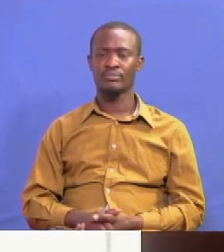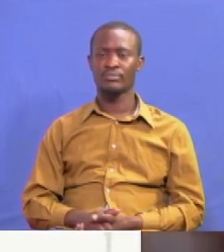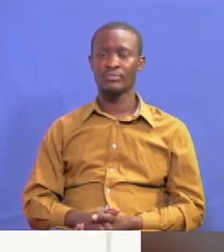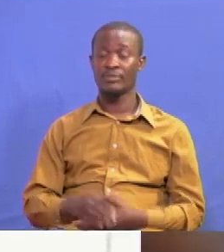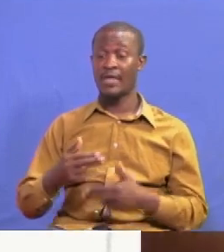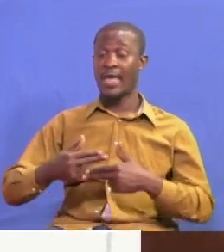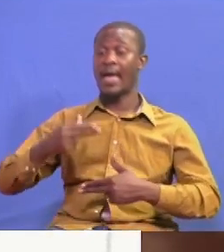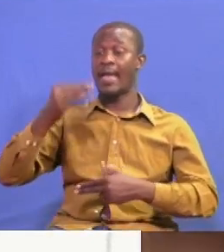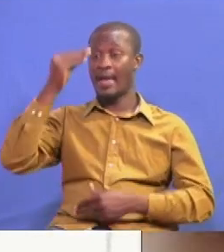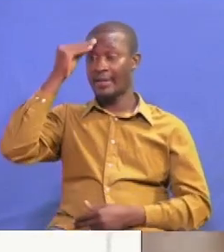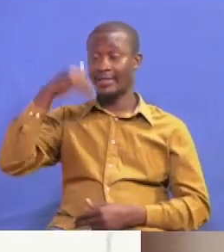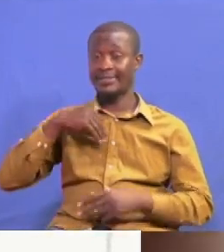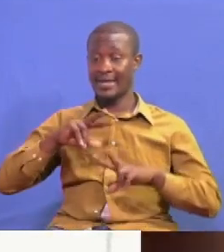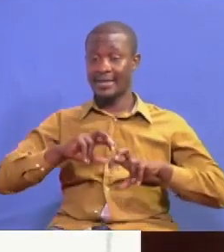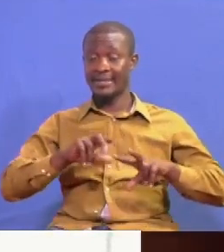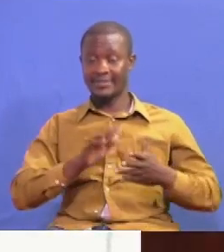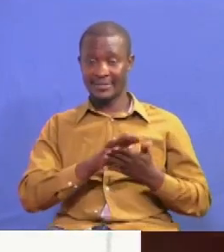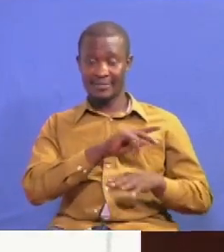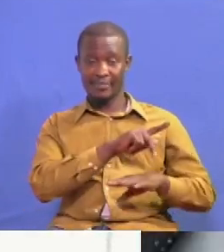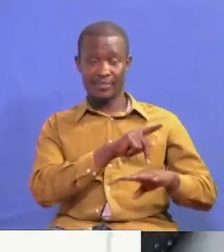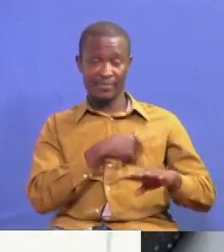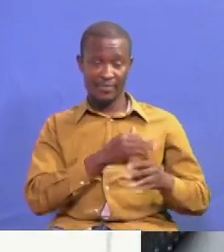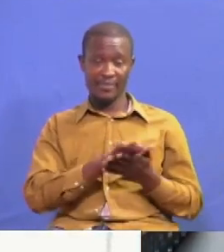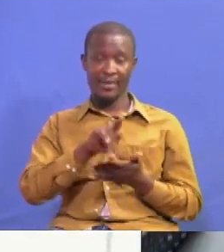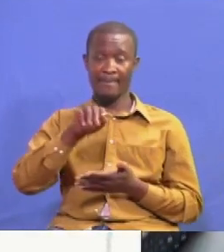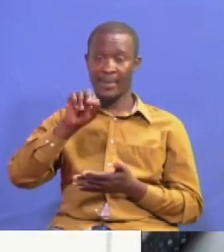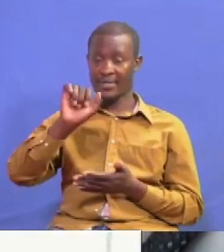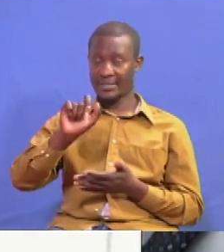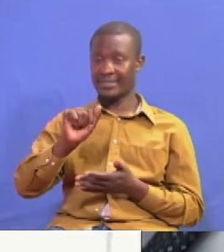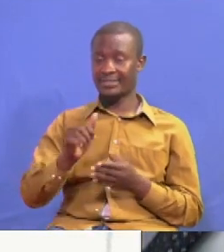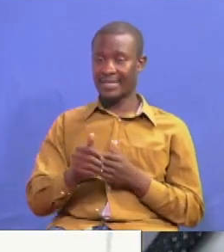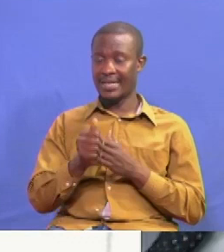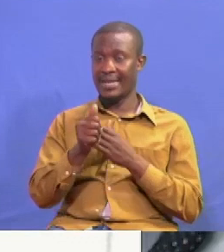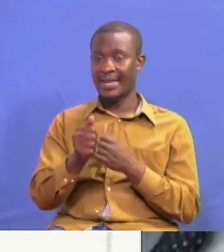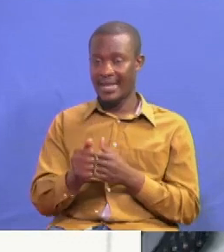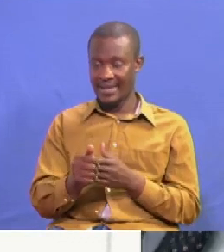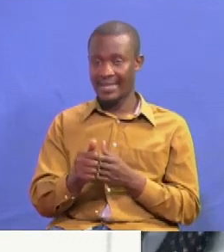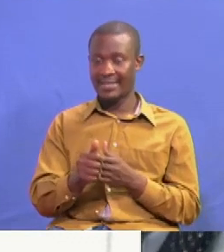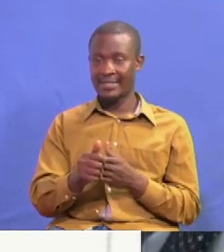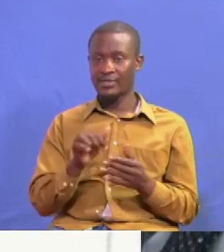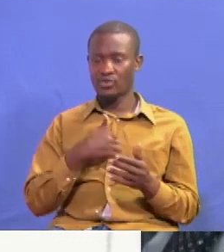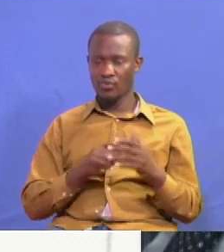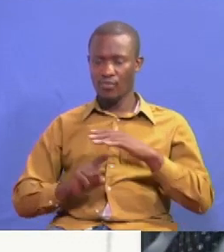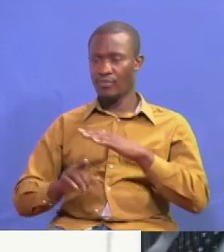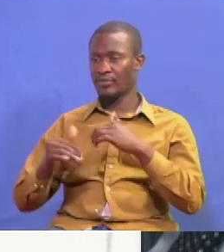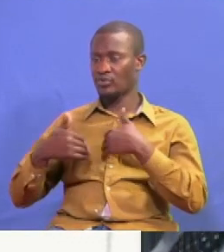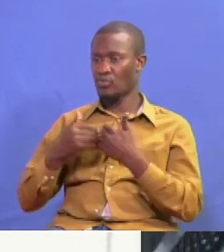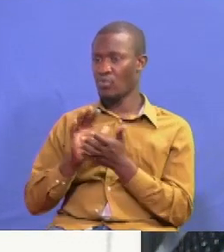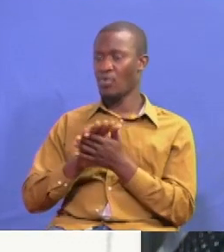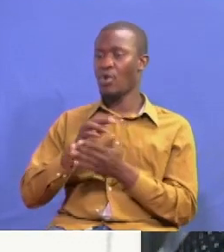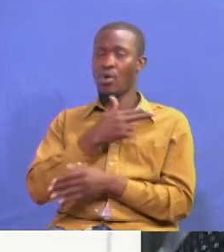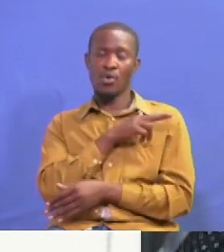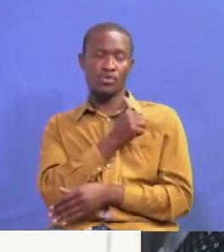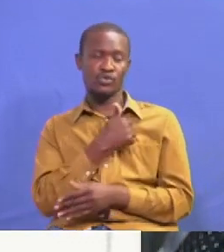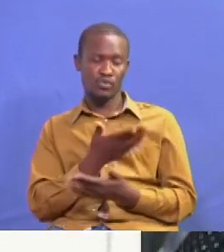Higher Education and Research Principal Secretary Beatrice Nyangala led officials from the ministry to Avenue Hospital